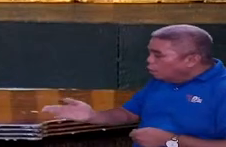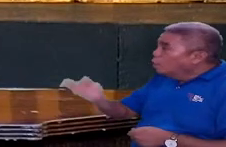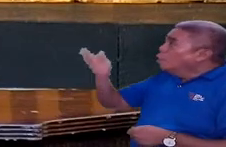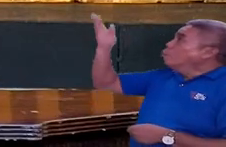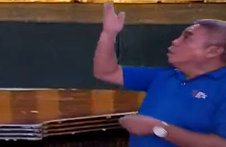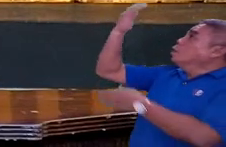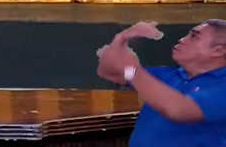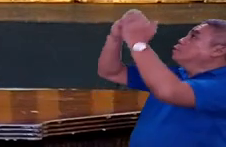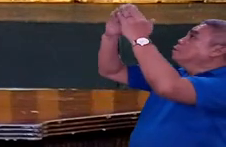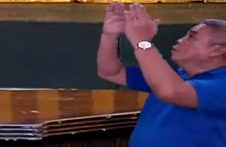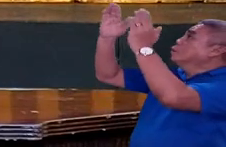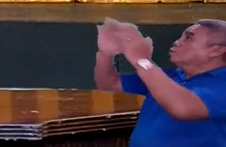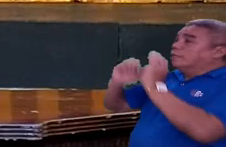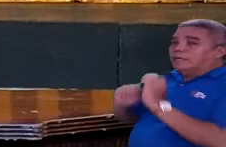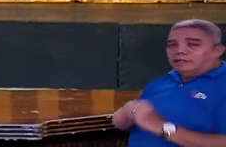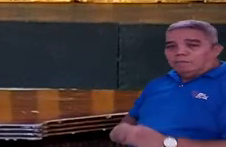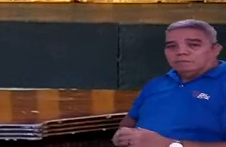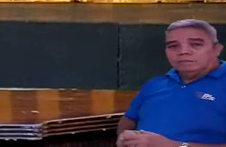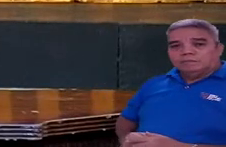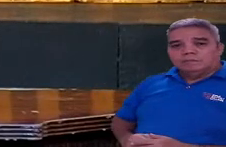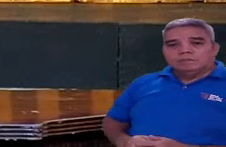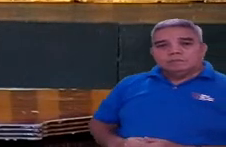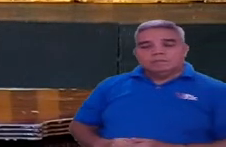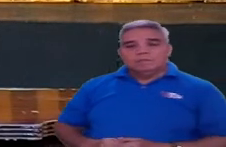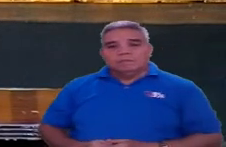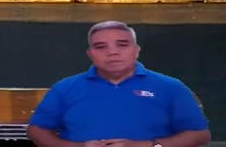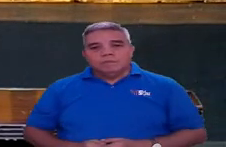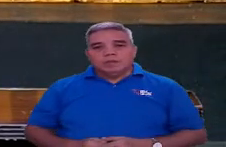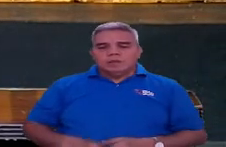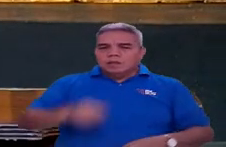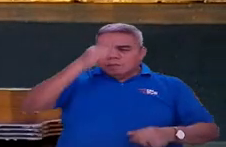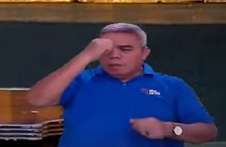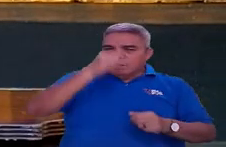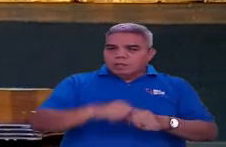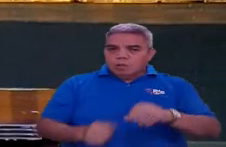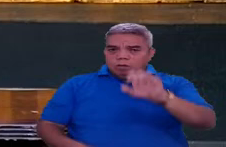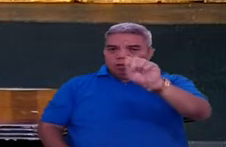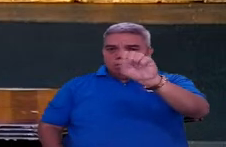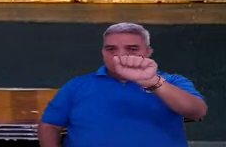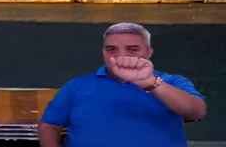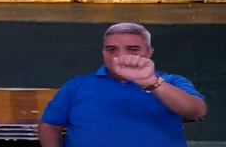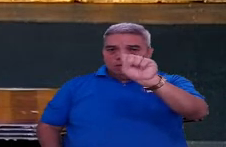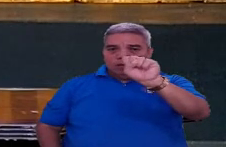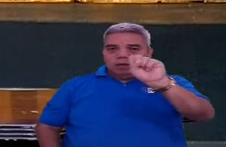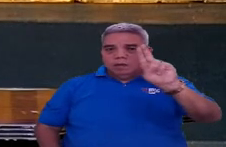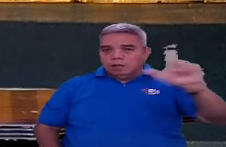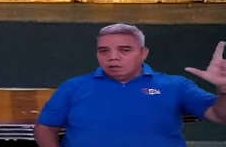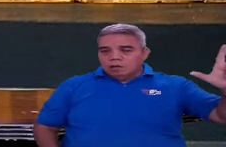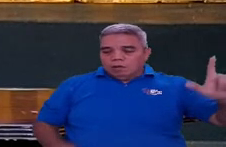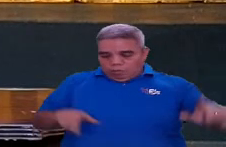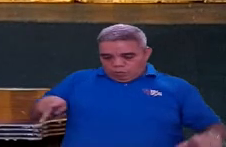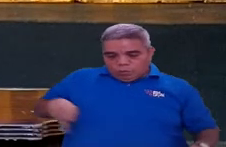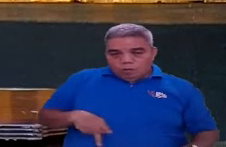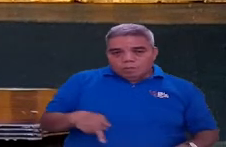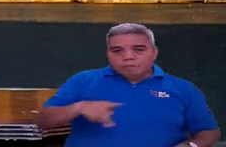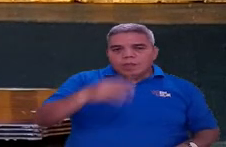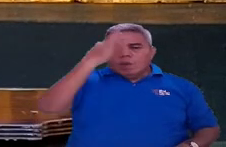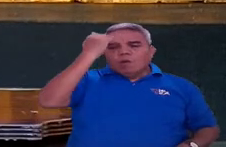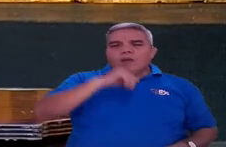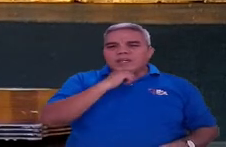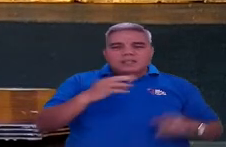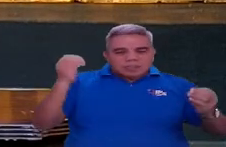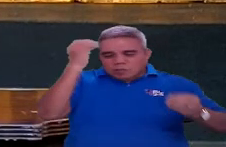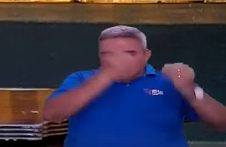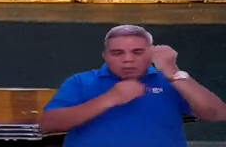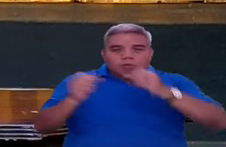thou comest into thy kingdom. Remember Saul? Why did not